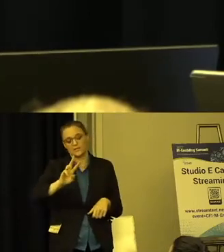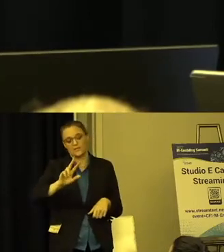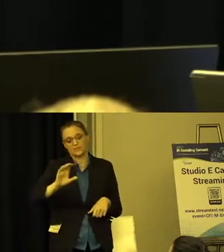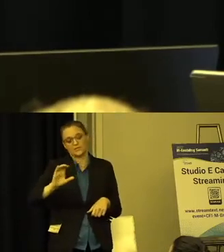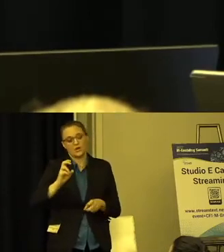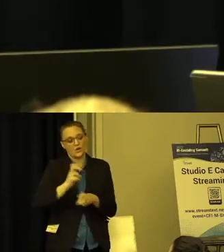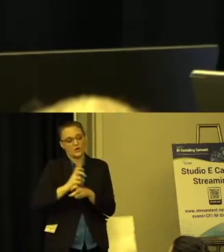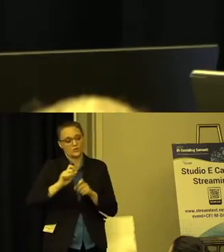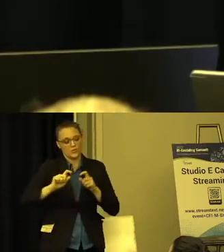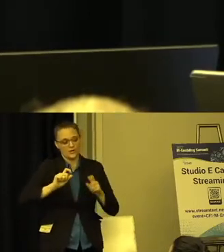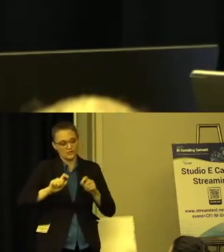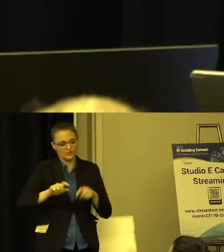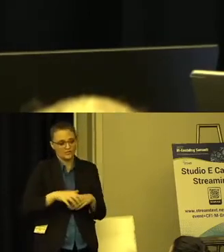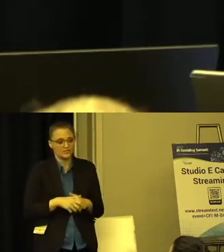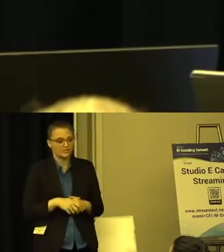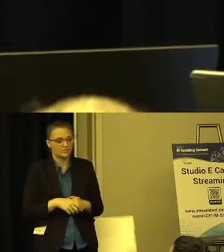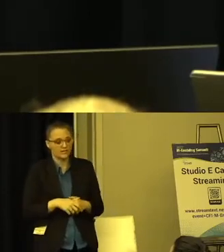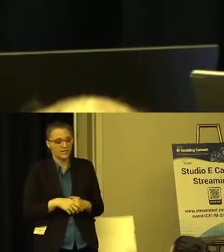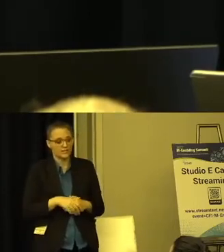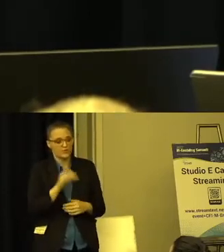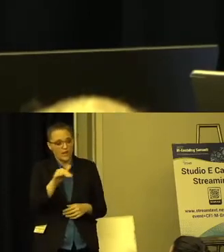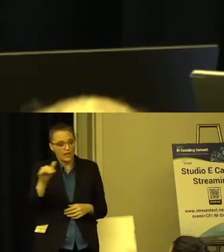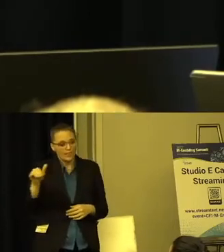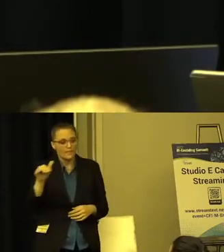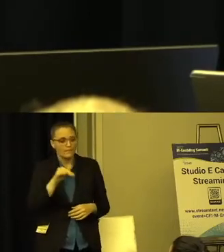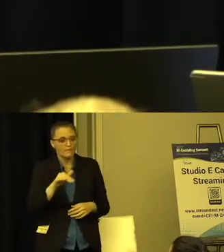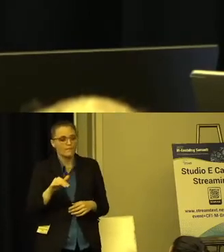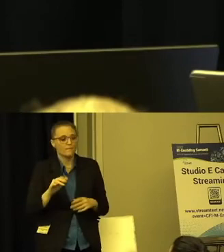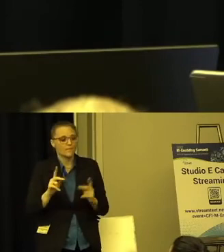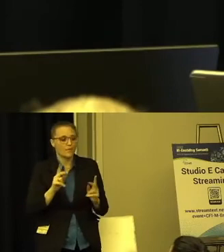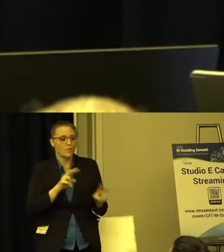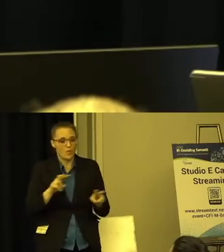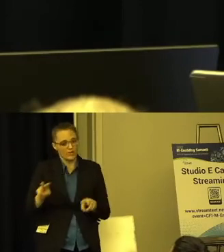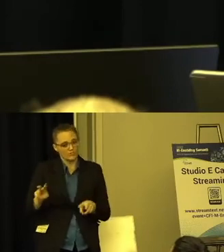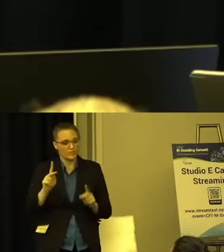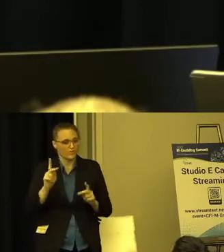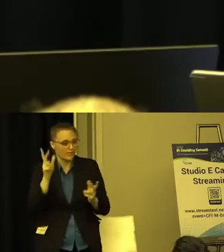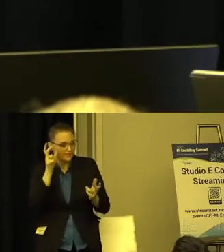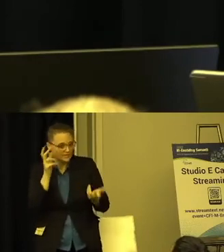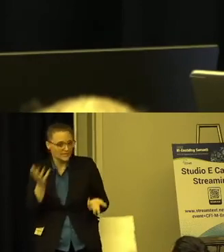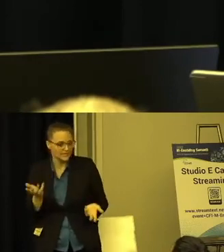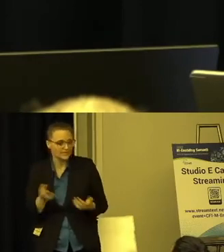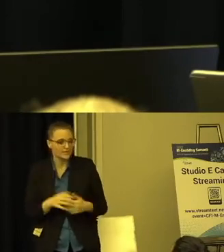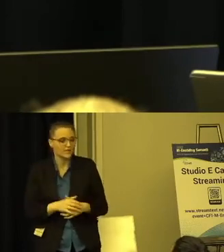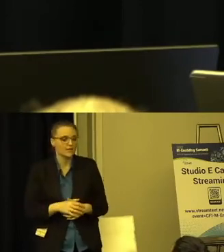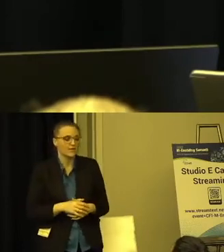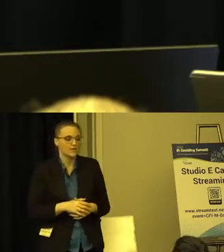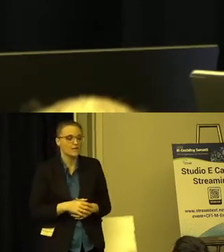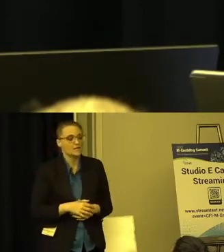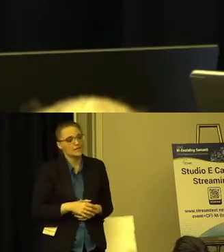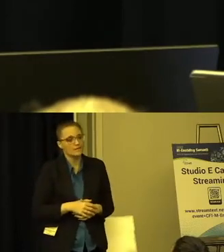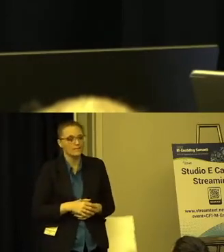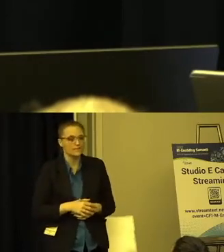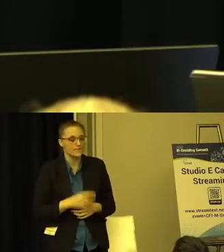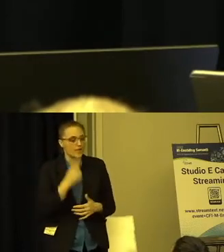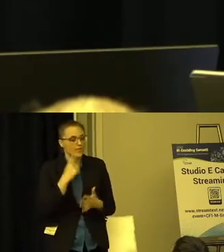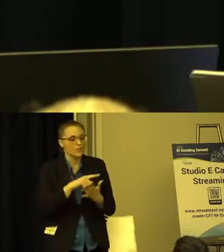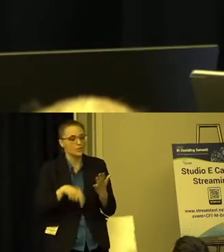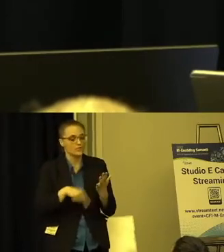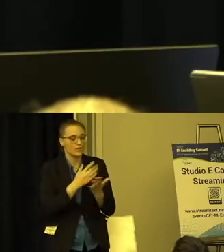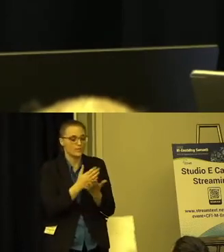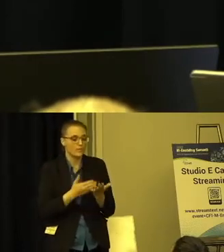hard questions and remind them that there are people watching and people listening. And I think those are the